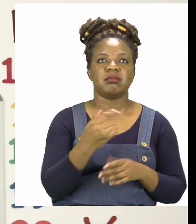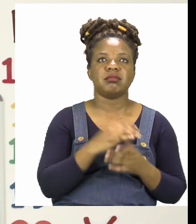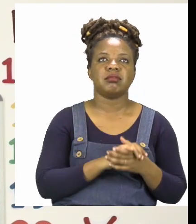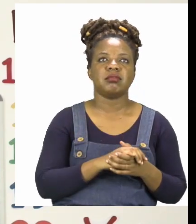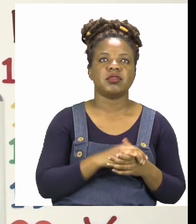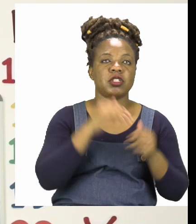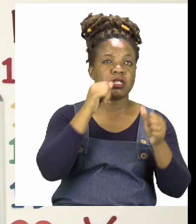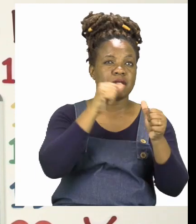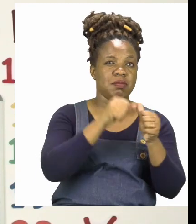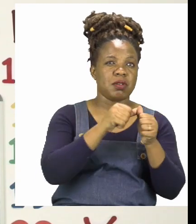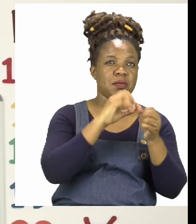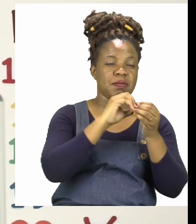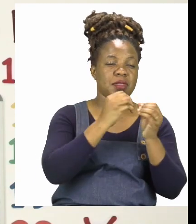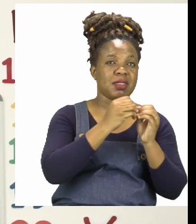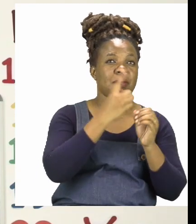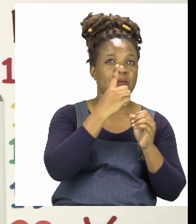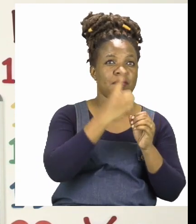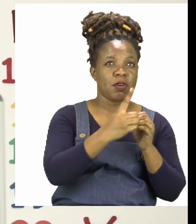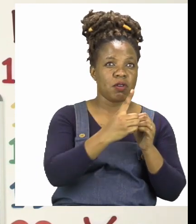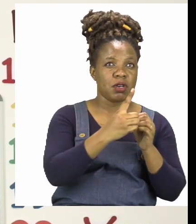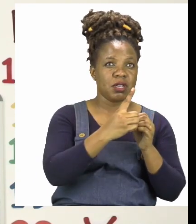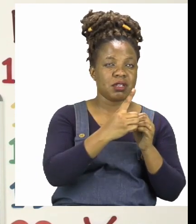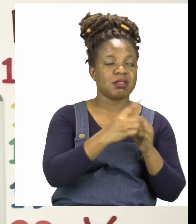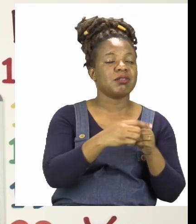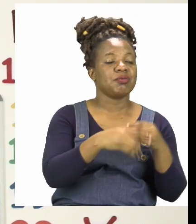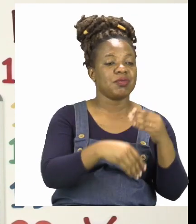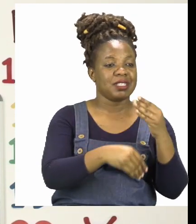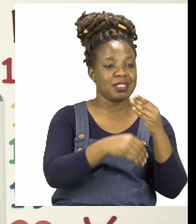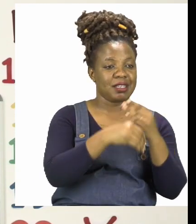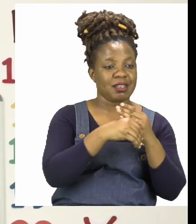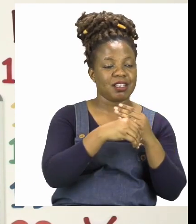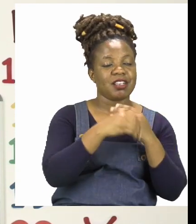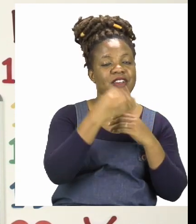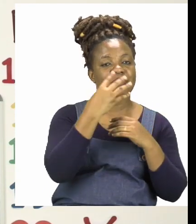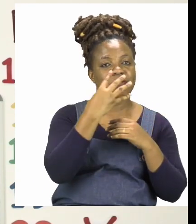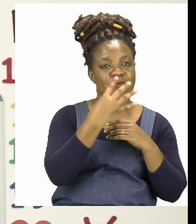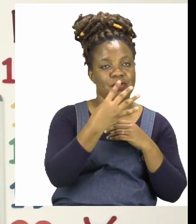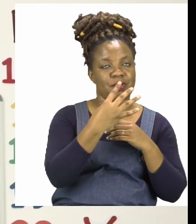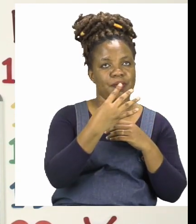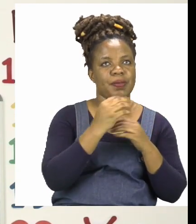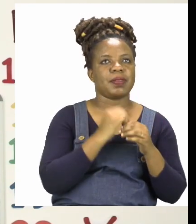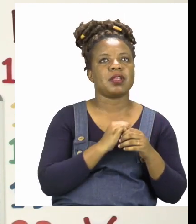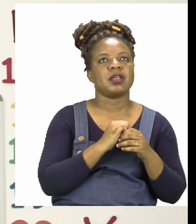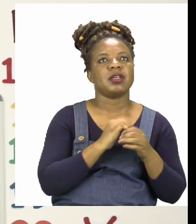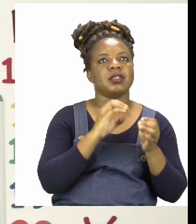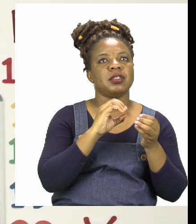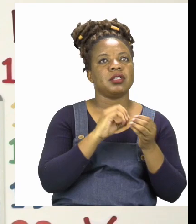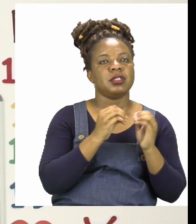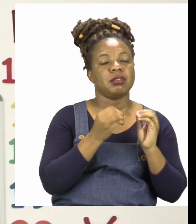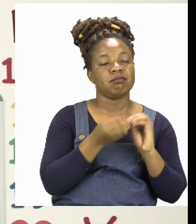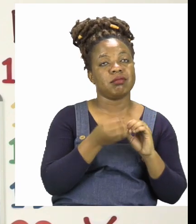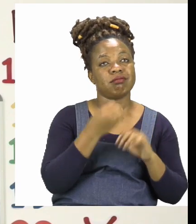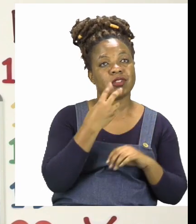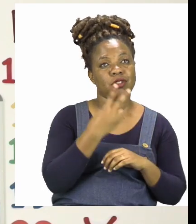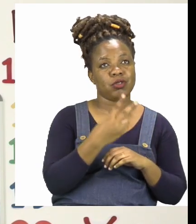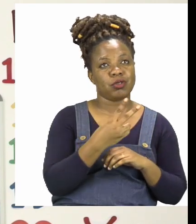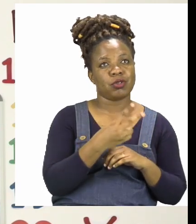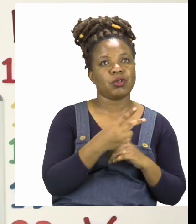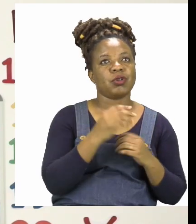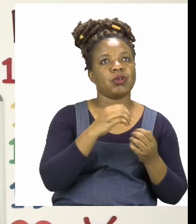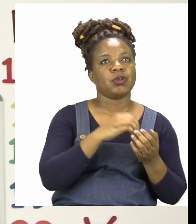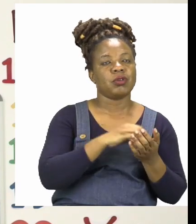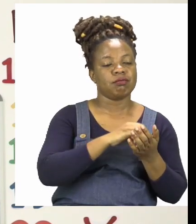asking you to add 4 more, which means you're counting forward. And then part number 2, you are going